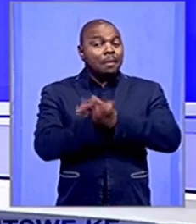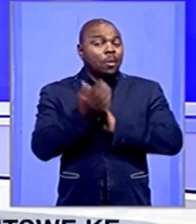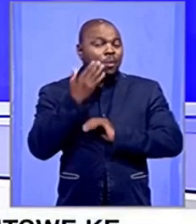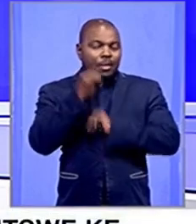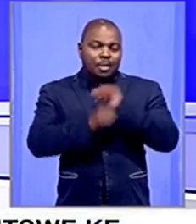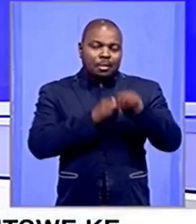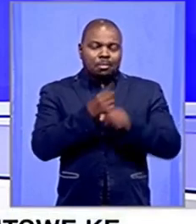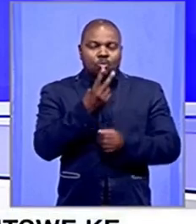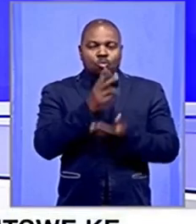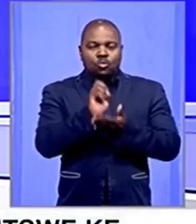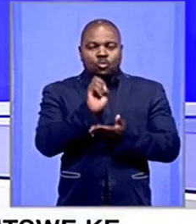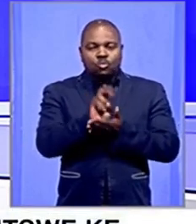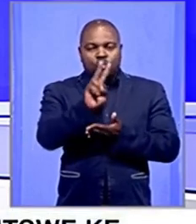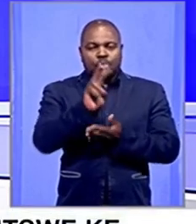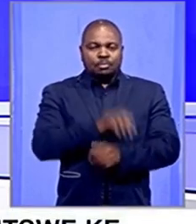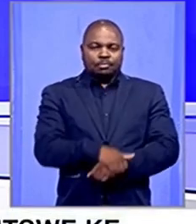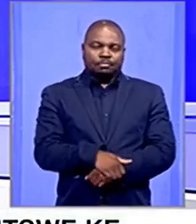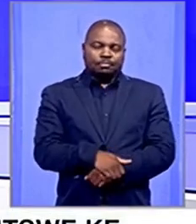sa